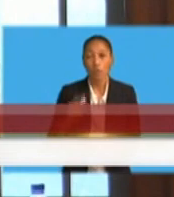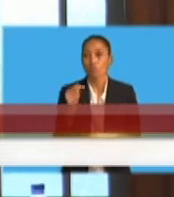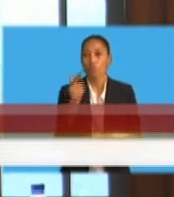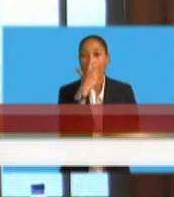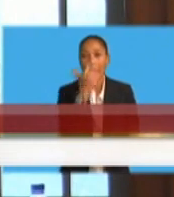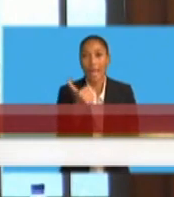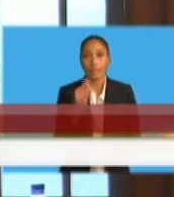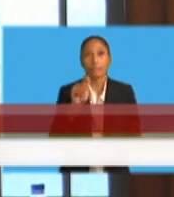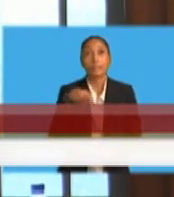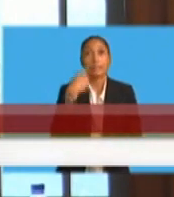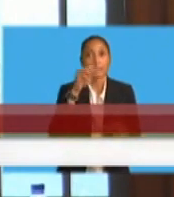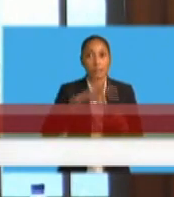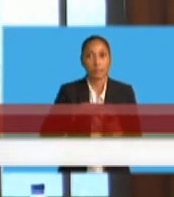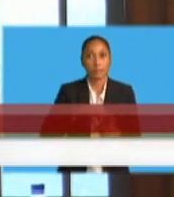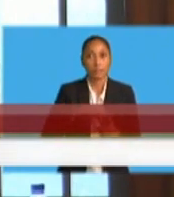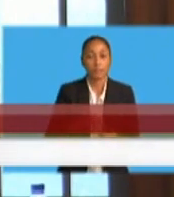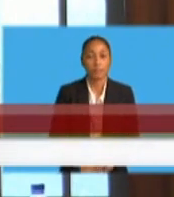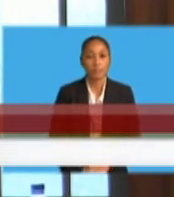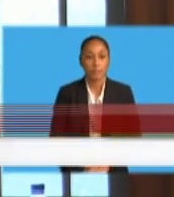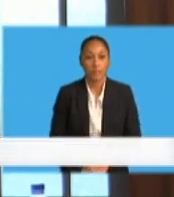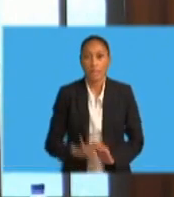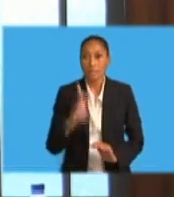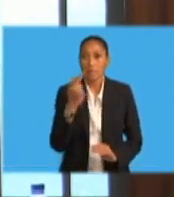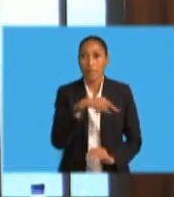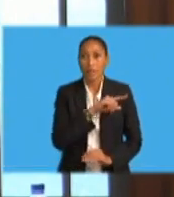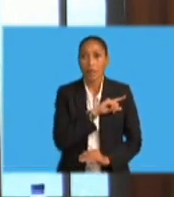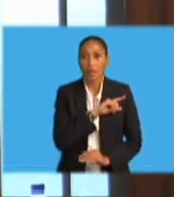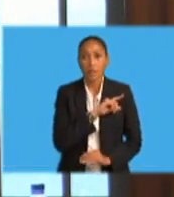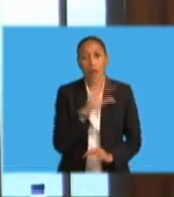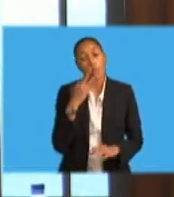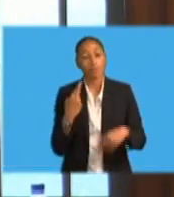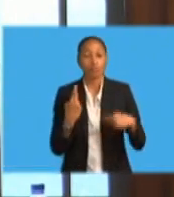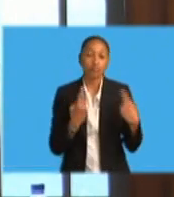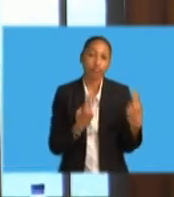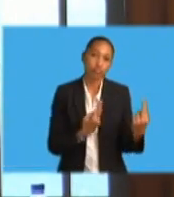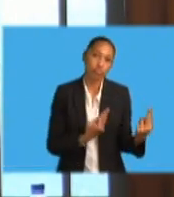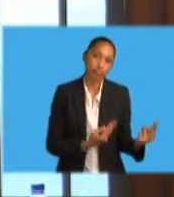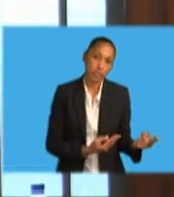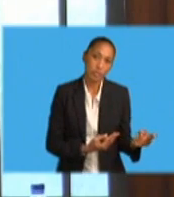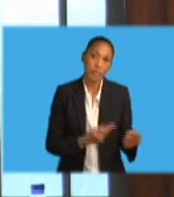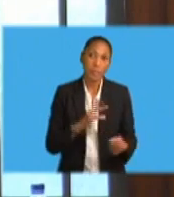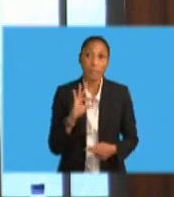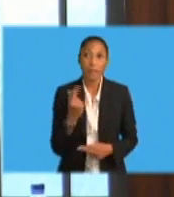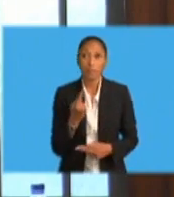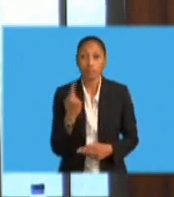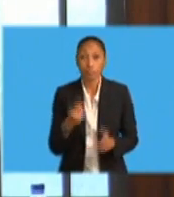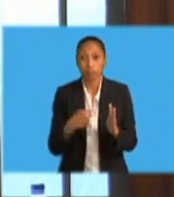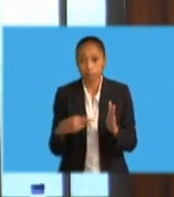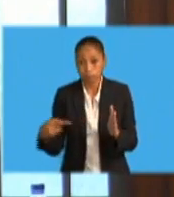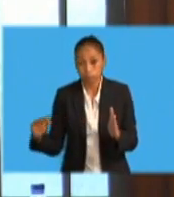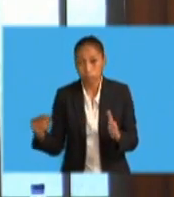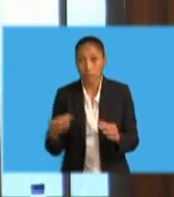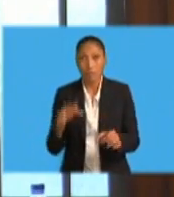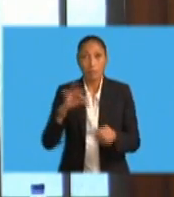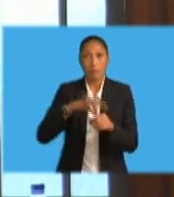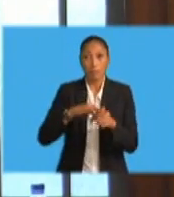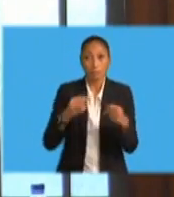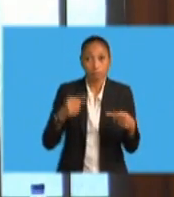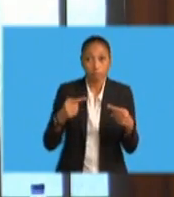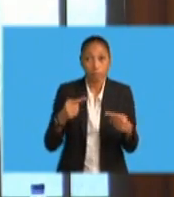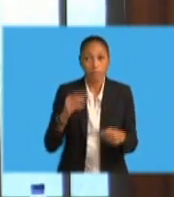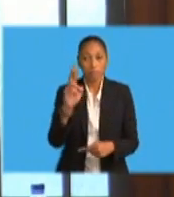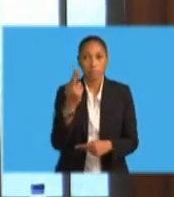urban areas, because this is something that every government should do, because the sacred act of governance lies in serving